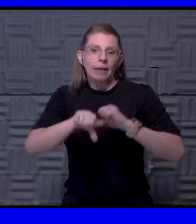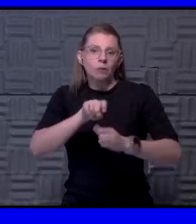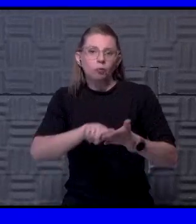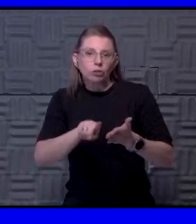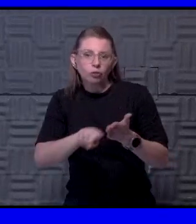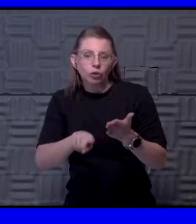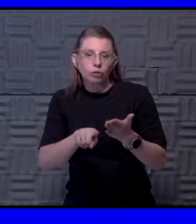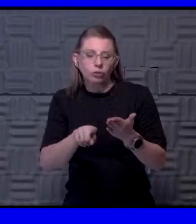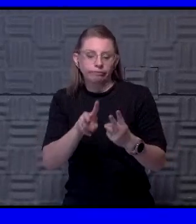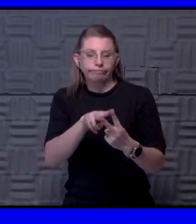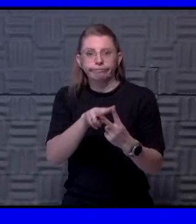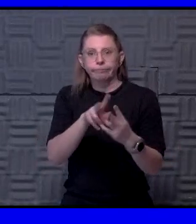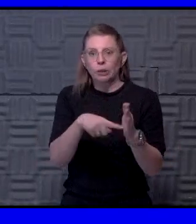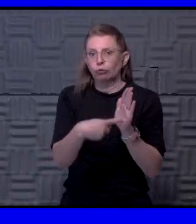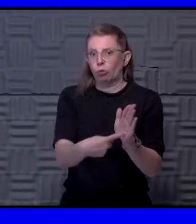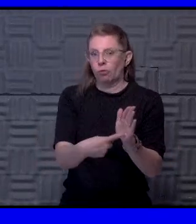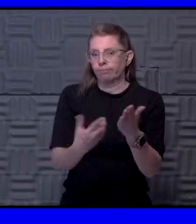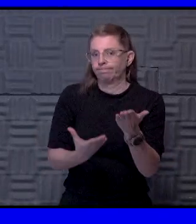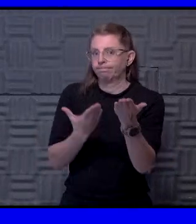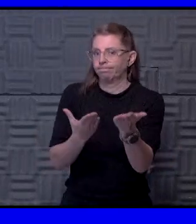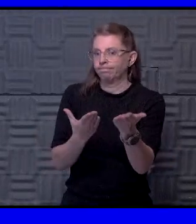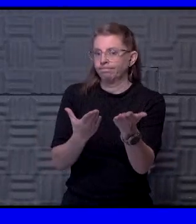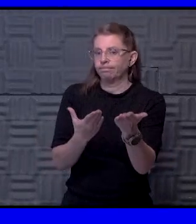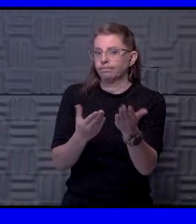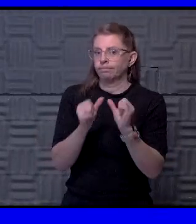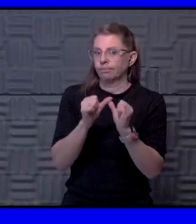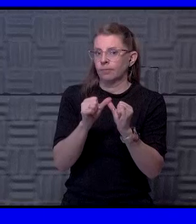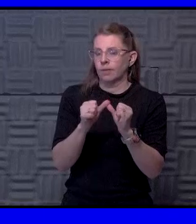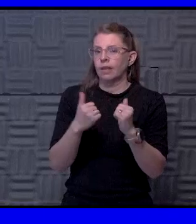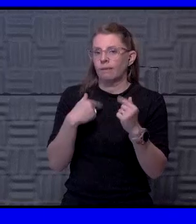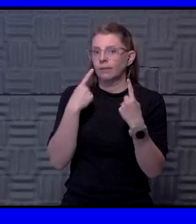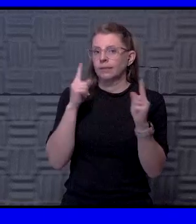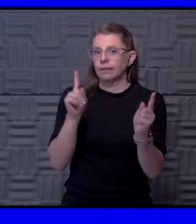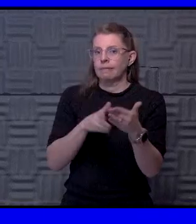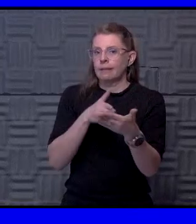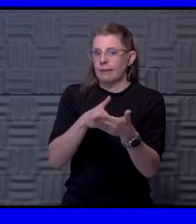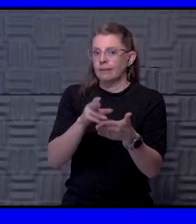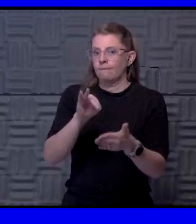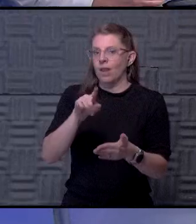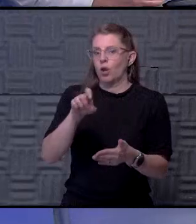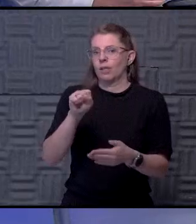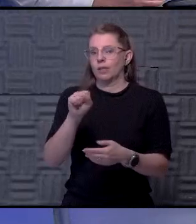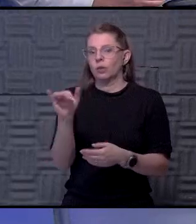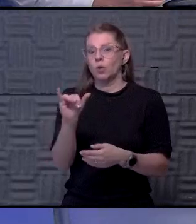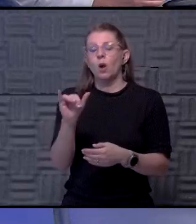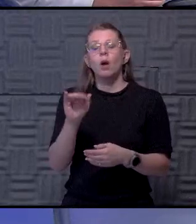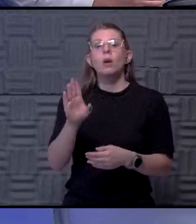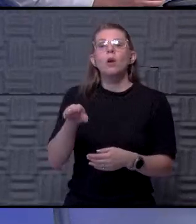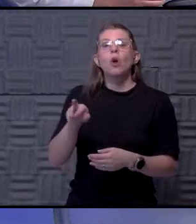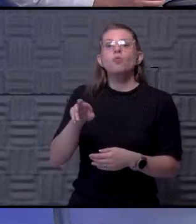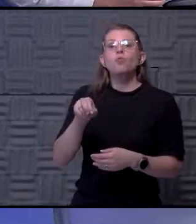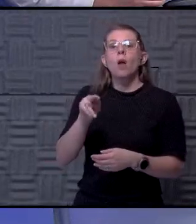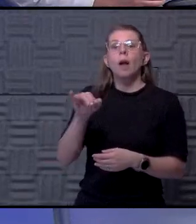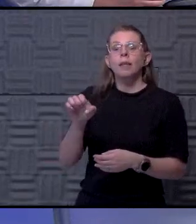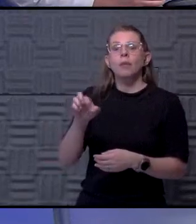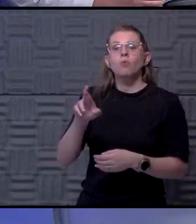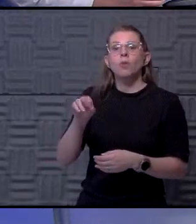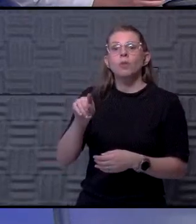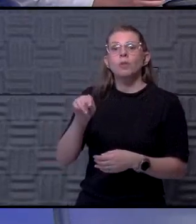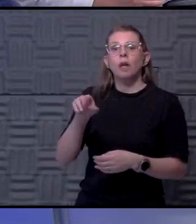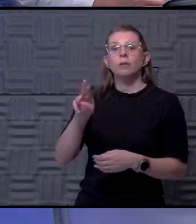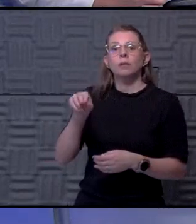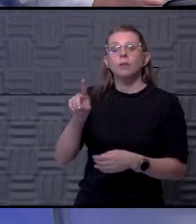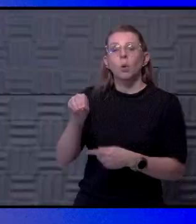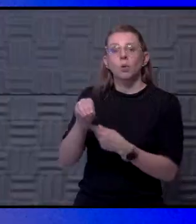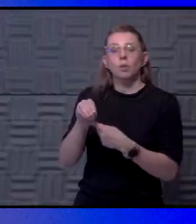research showing and suggesting that you do continue to have efficacy against the variants so And far. Ronnie Rotondo, I'm just going to bet you would tell every cancer patient, go